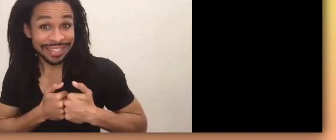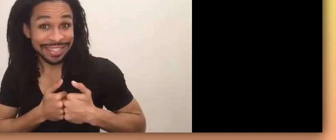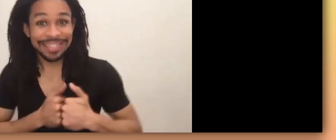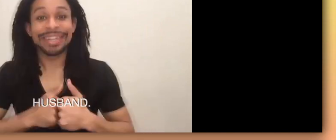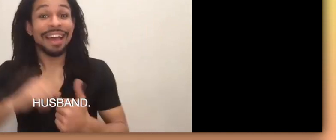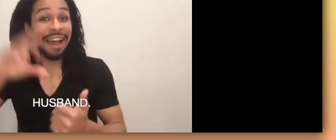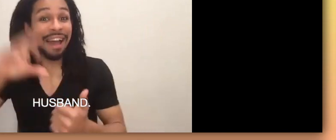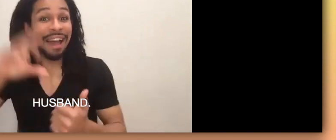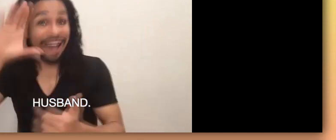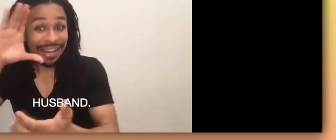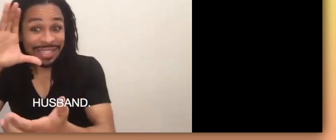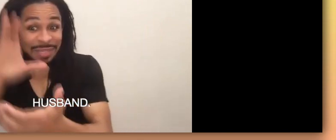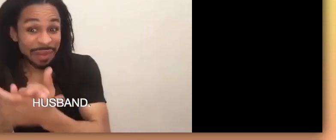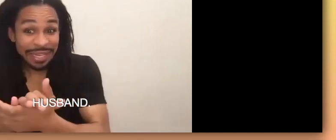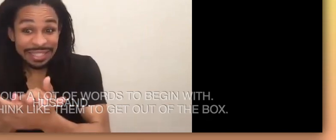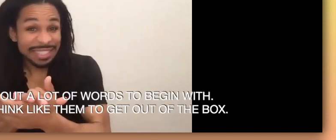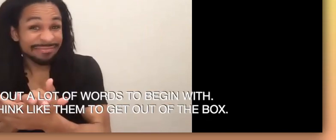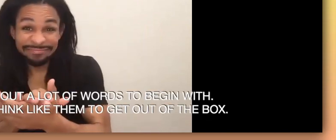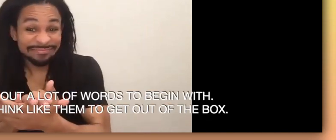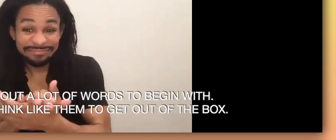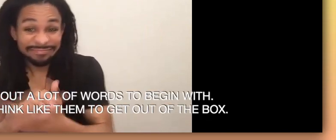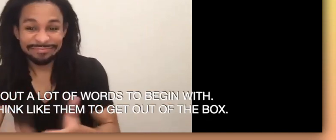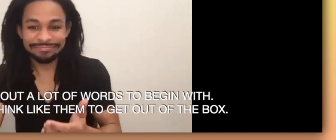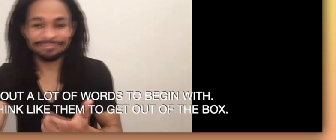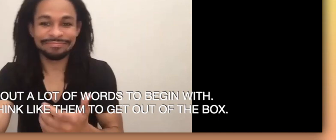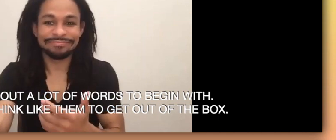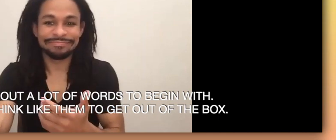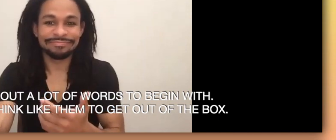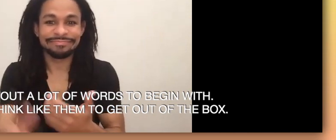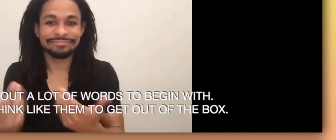Boyfriend, husband.